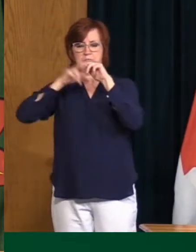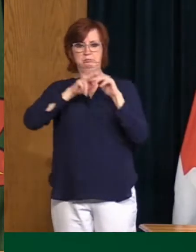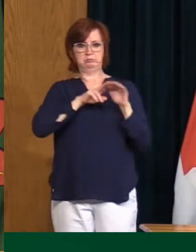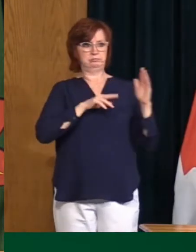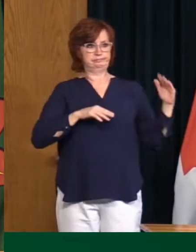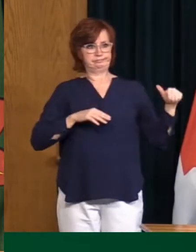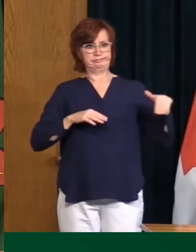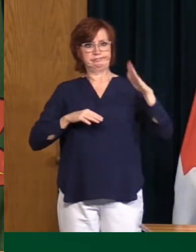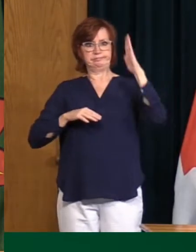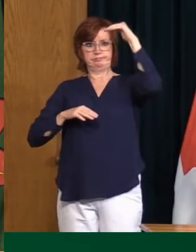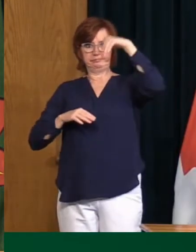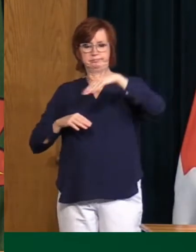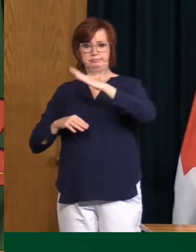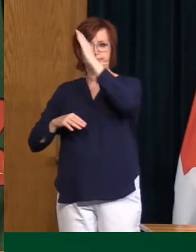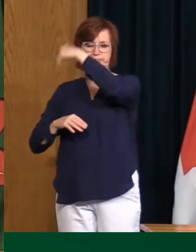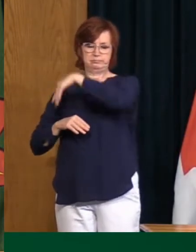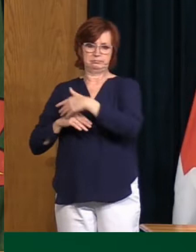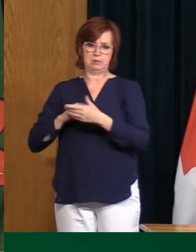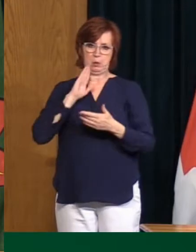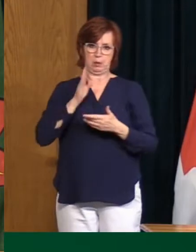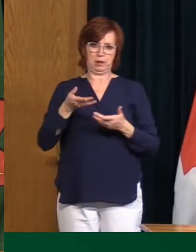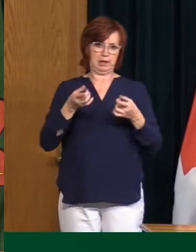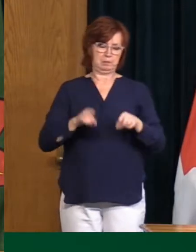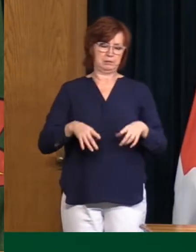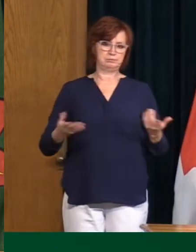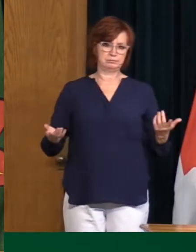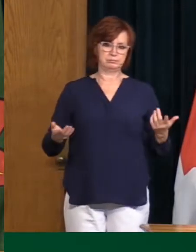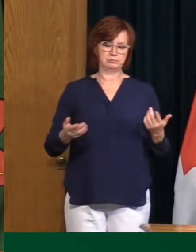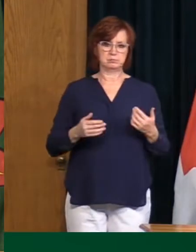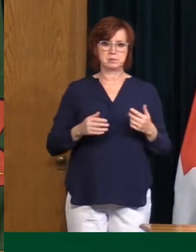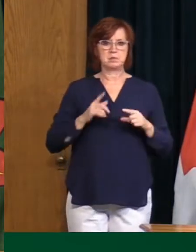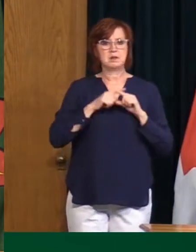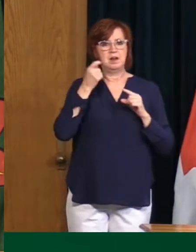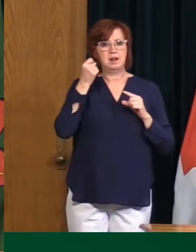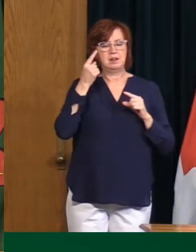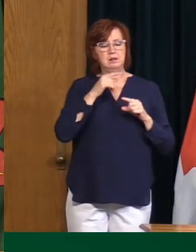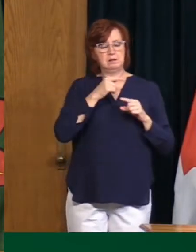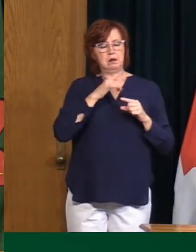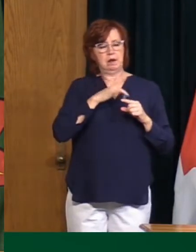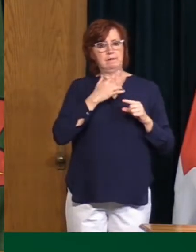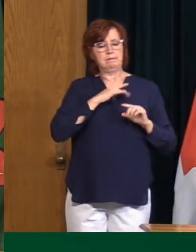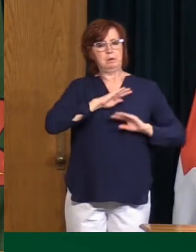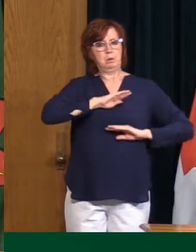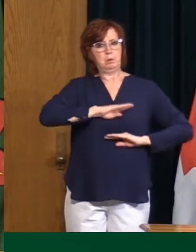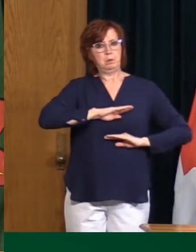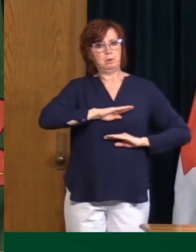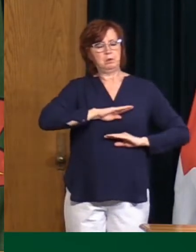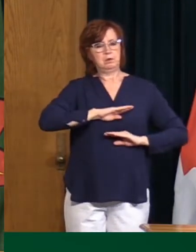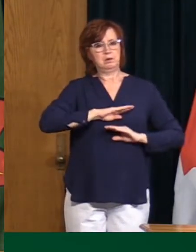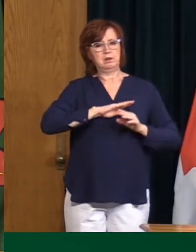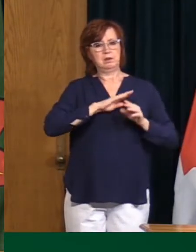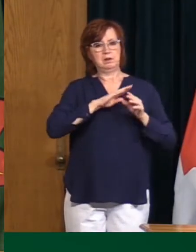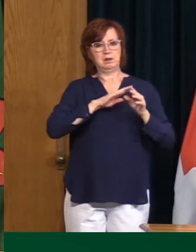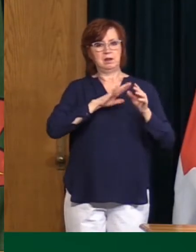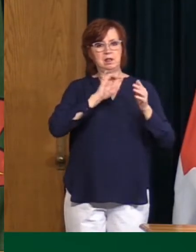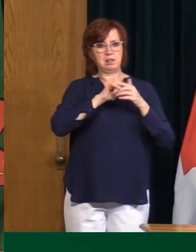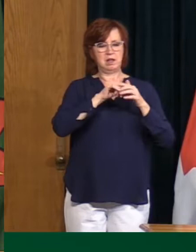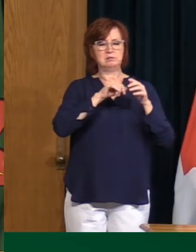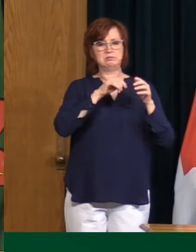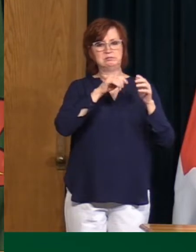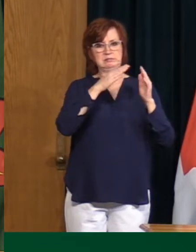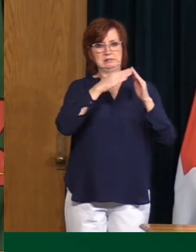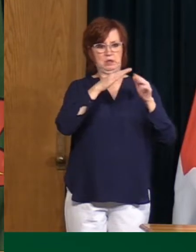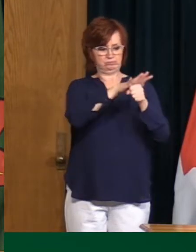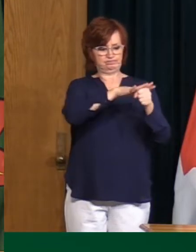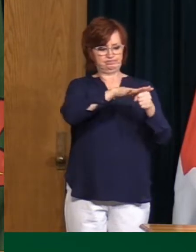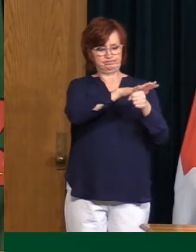good news is it's in an area of the province where we are actively seeking and expanding testing and aggressively contact tracing, so it